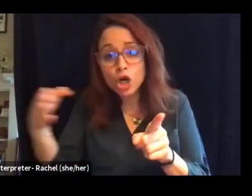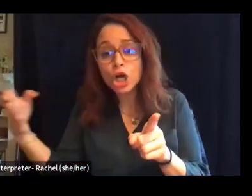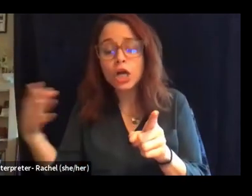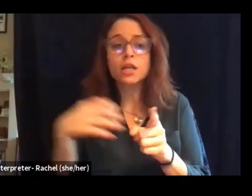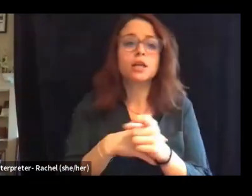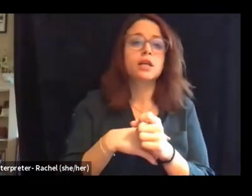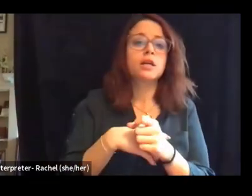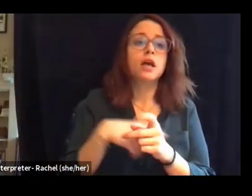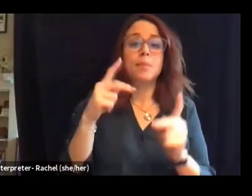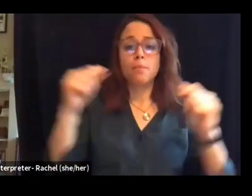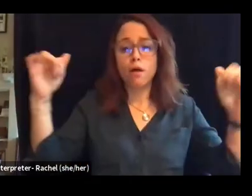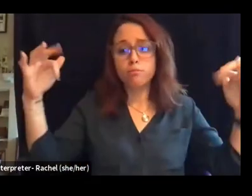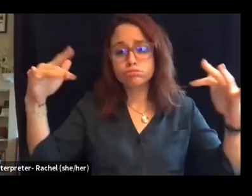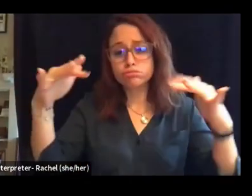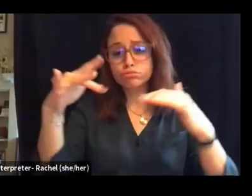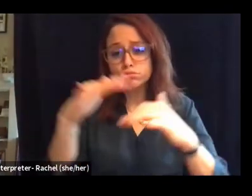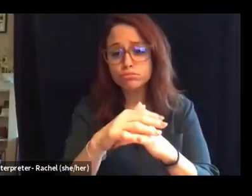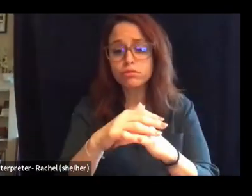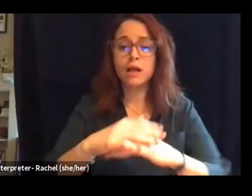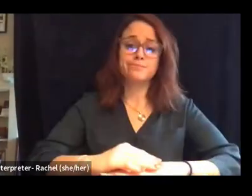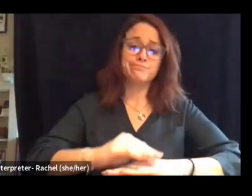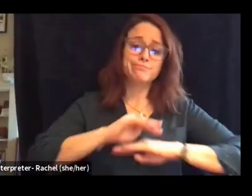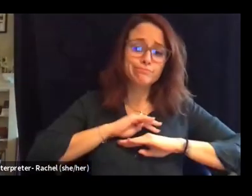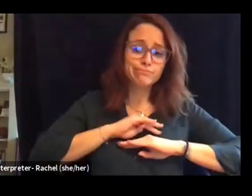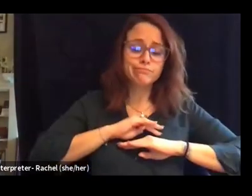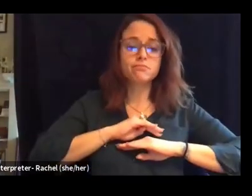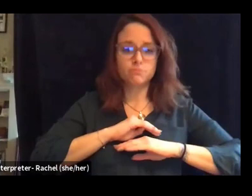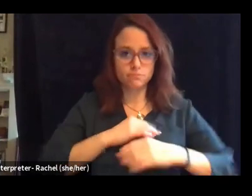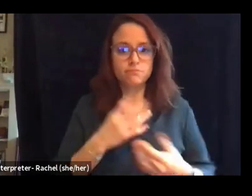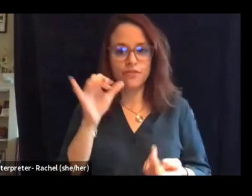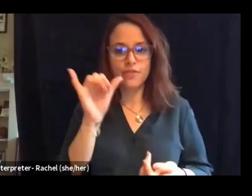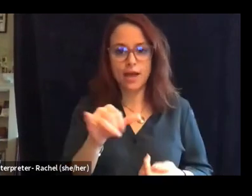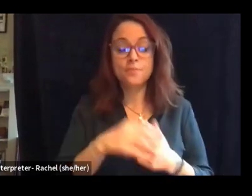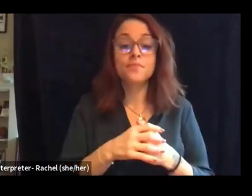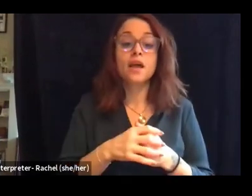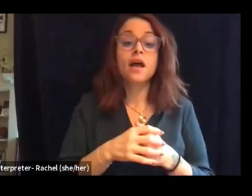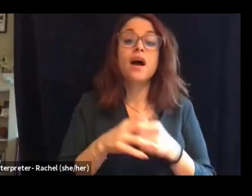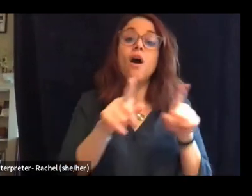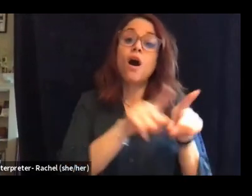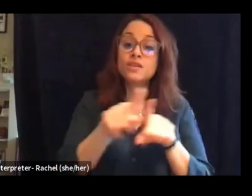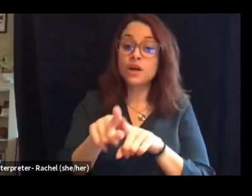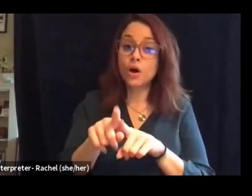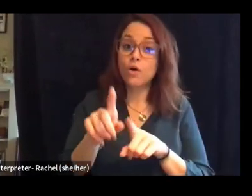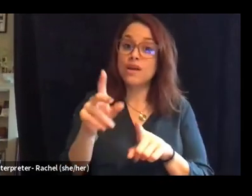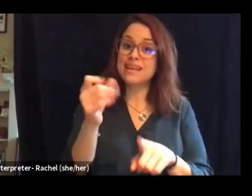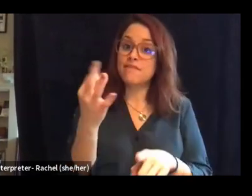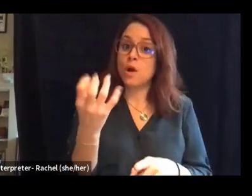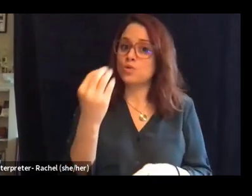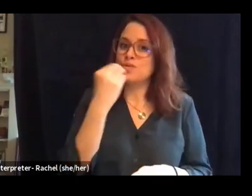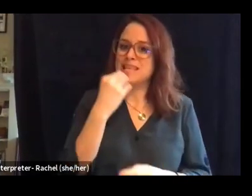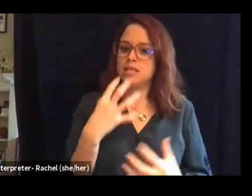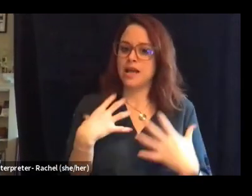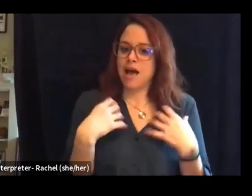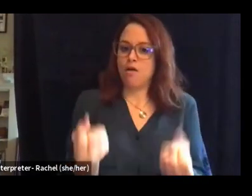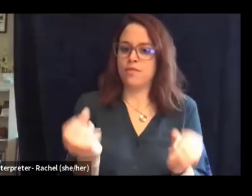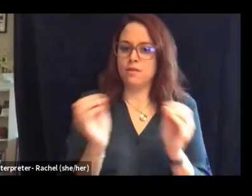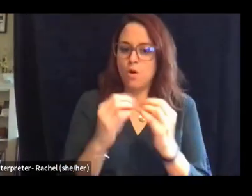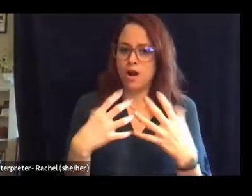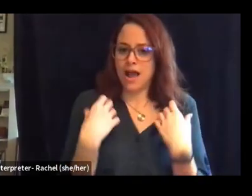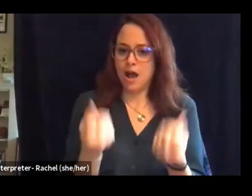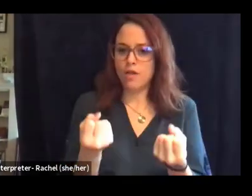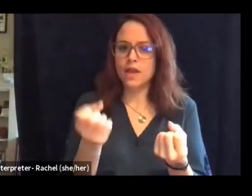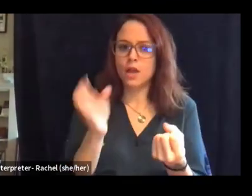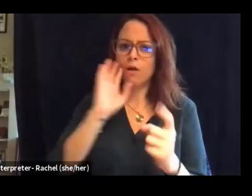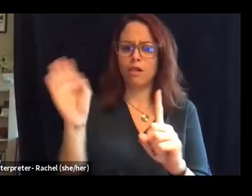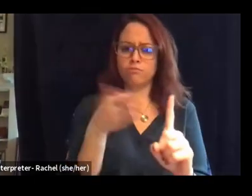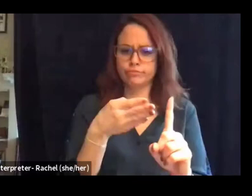offering so everybody gets their satisfaction. I'm talking about the health conscious nature of things, right? With